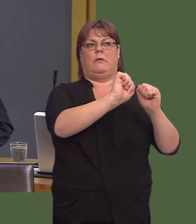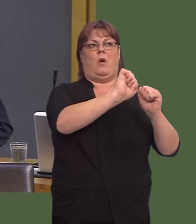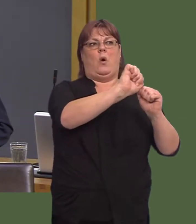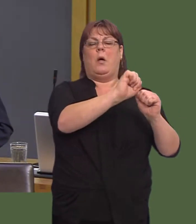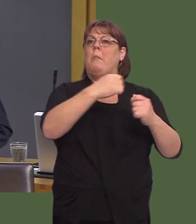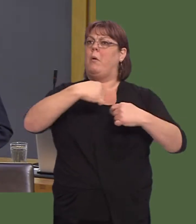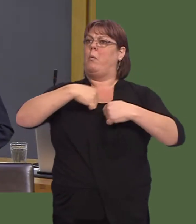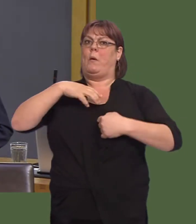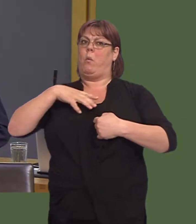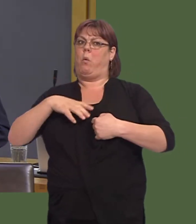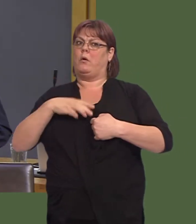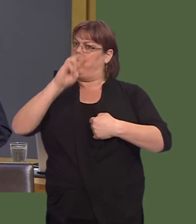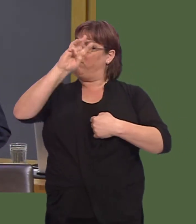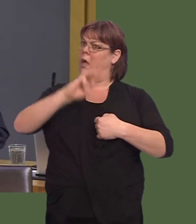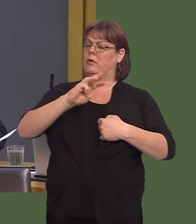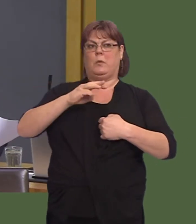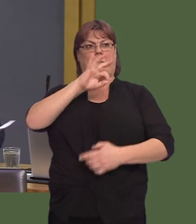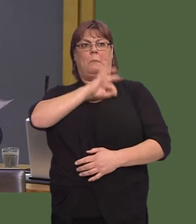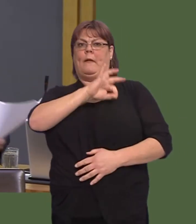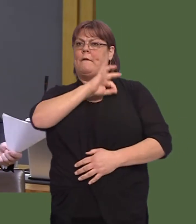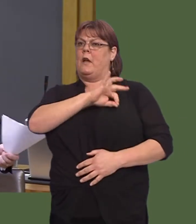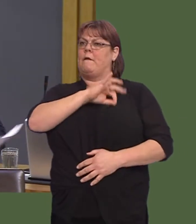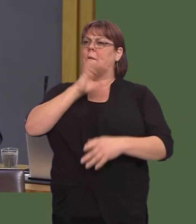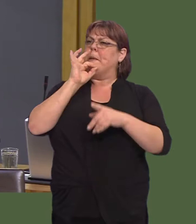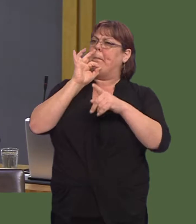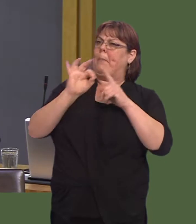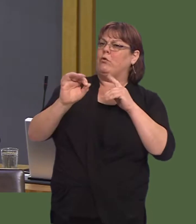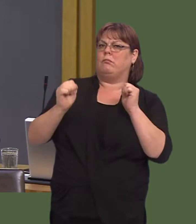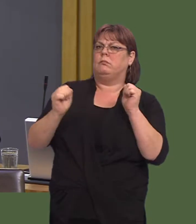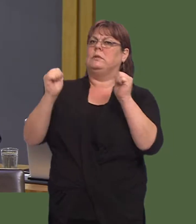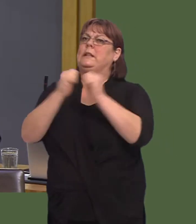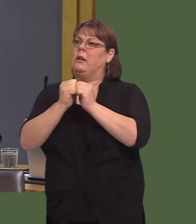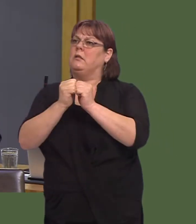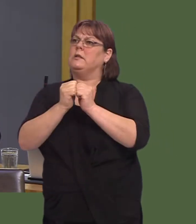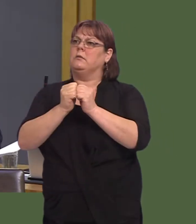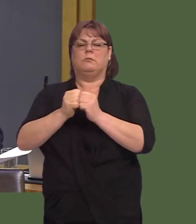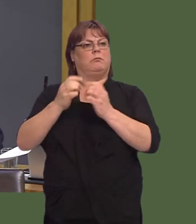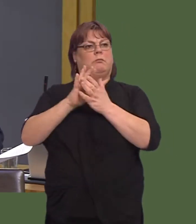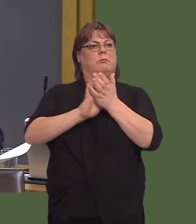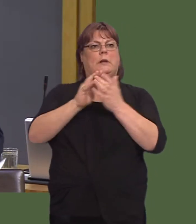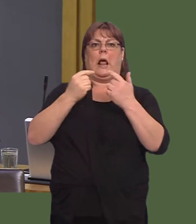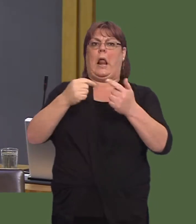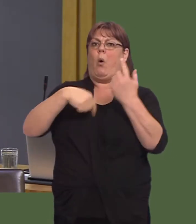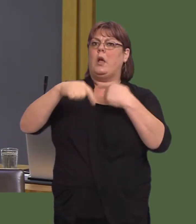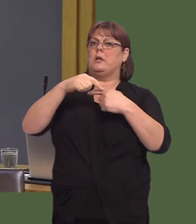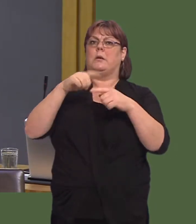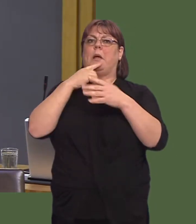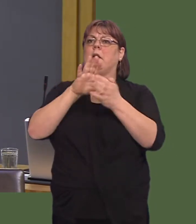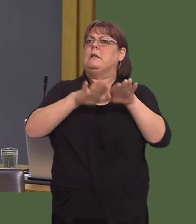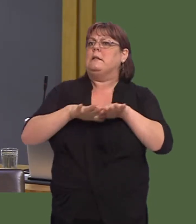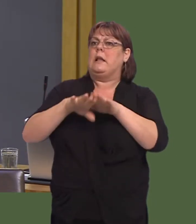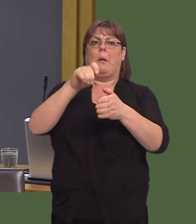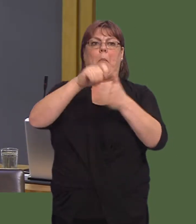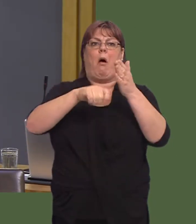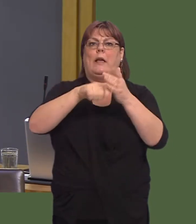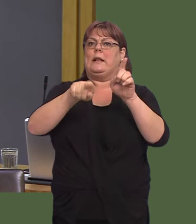want Wales too to be able to benefit from any kind of distinct or special arrangements that would allow us also to be in the single market and